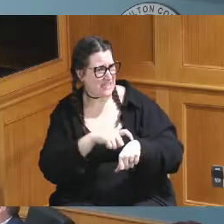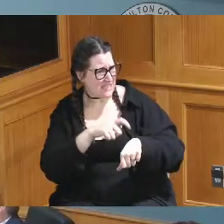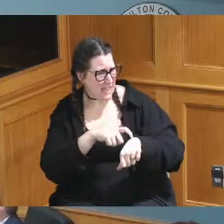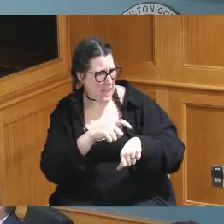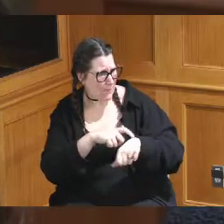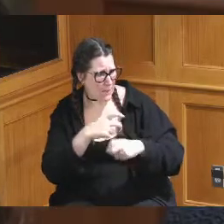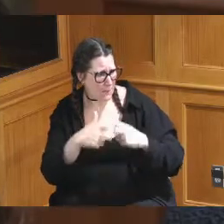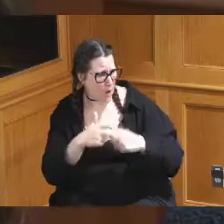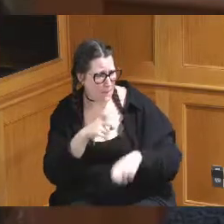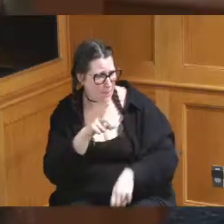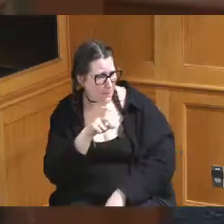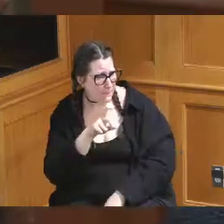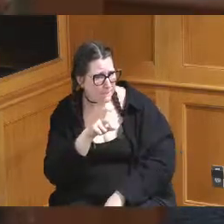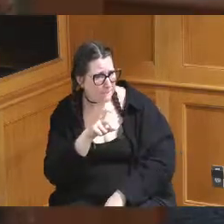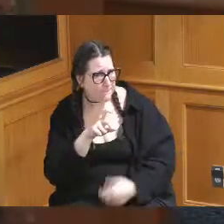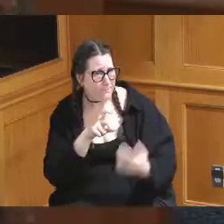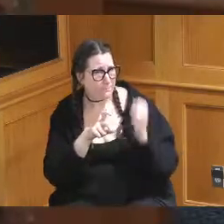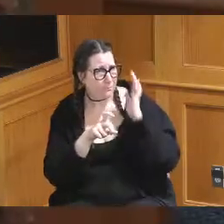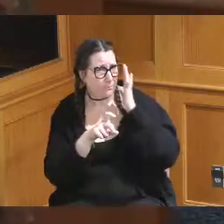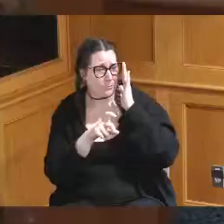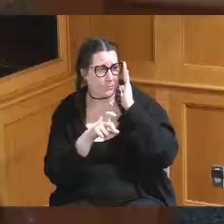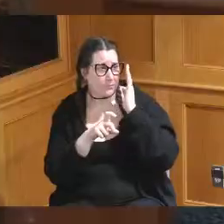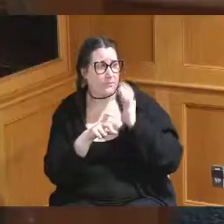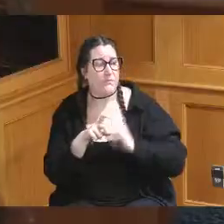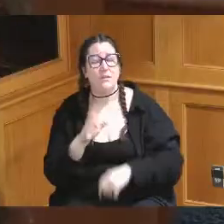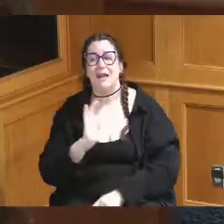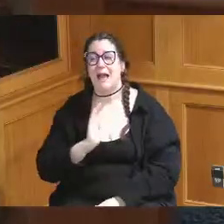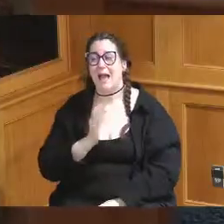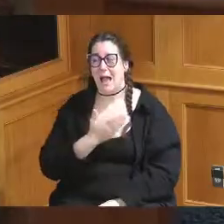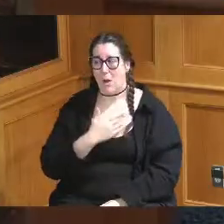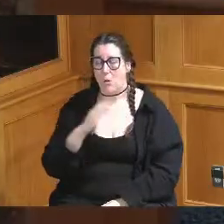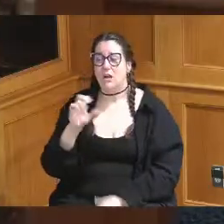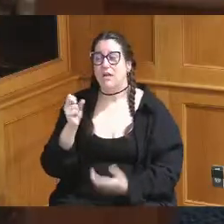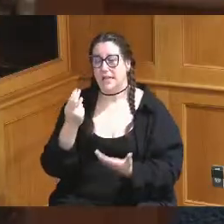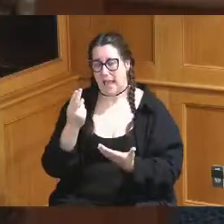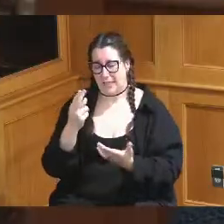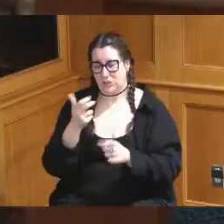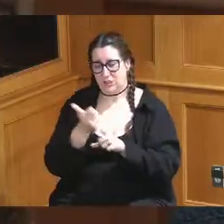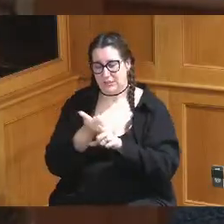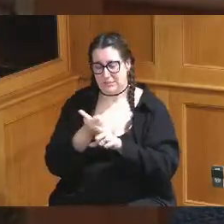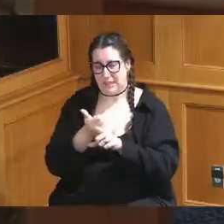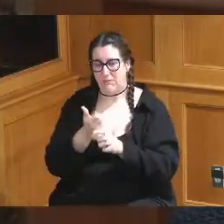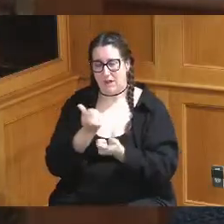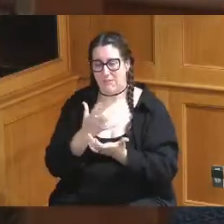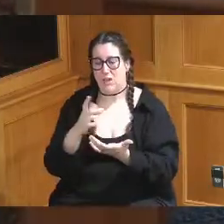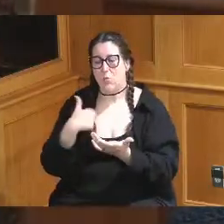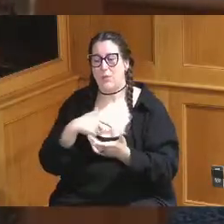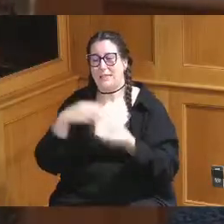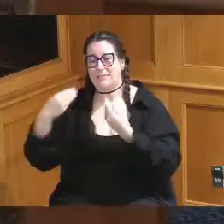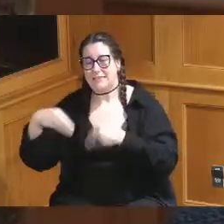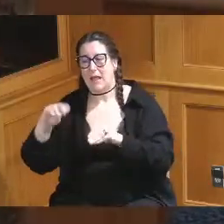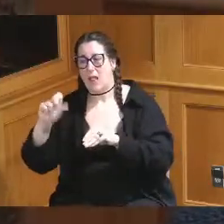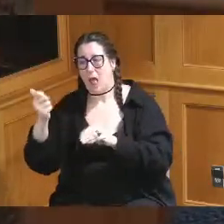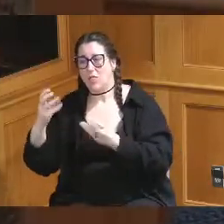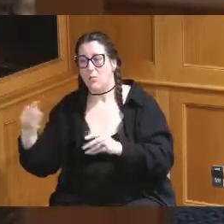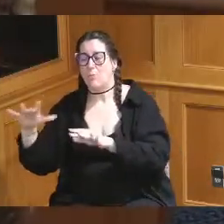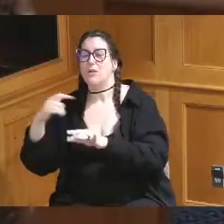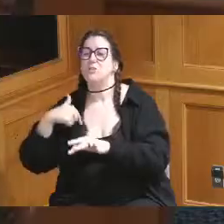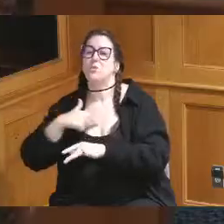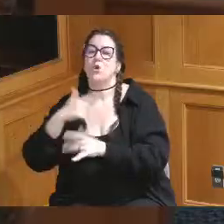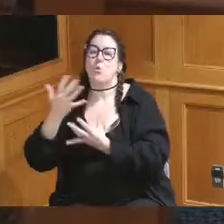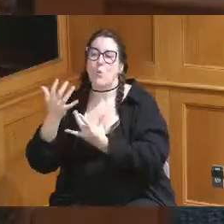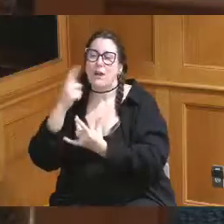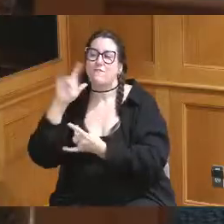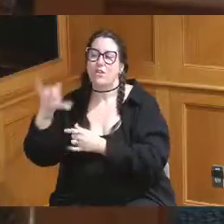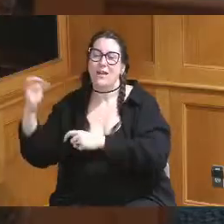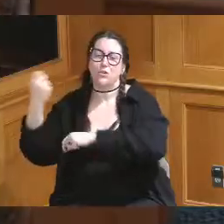The project depends in part, our substantial cash contributions are in part sale of other properties. We need to wait for those property sales to close